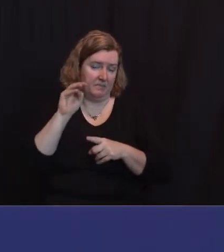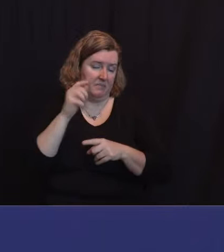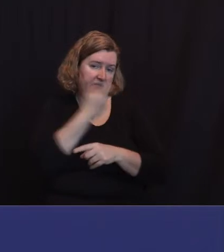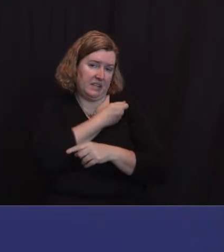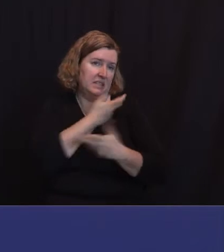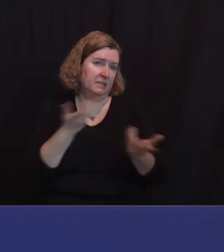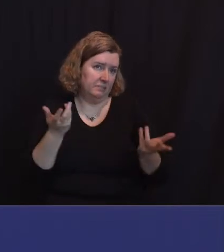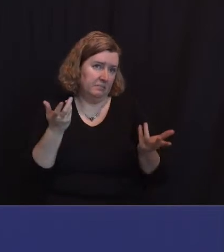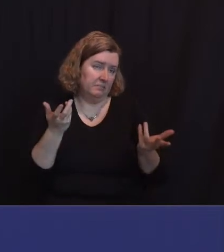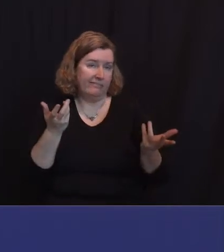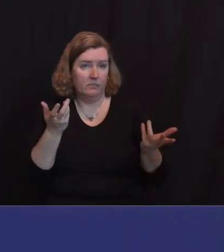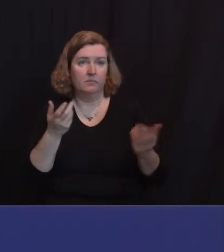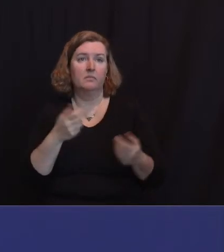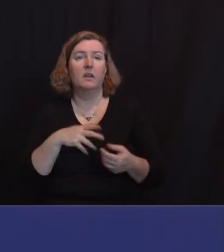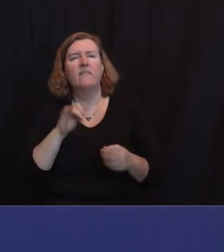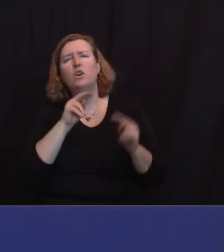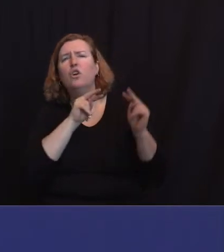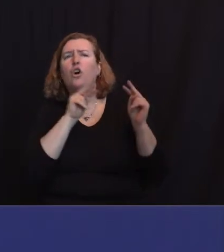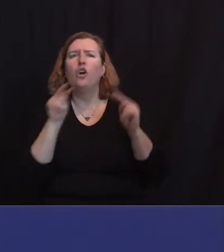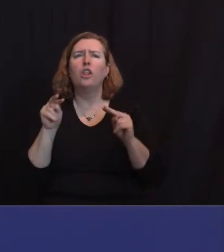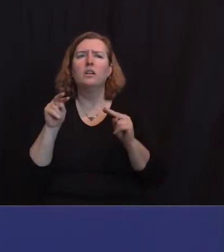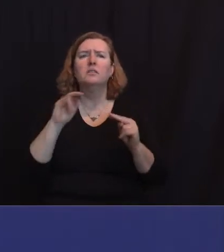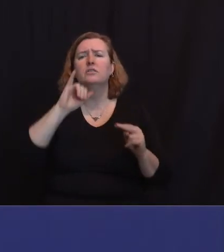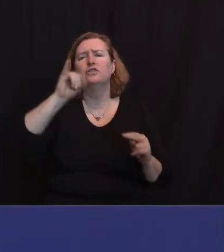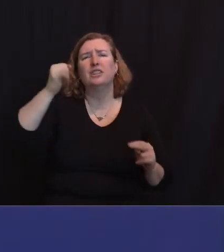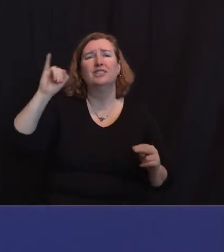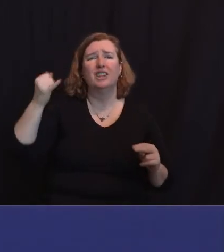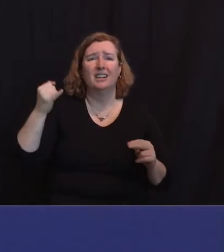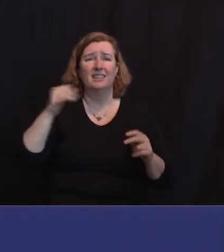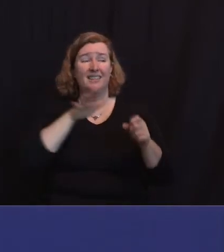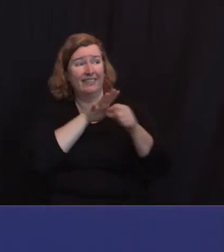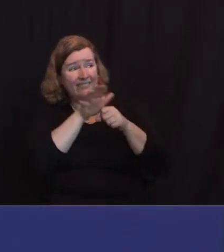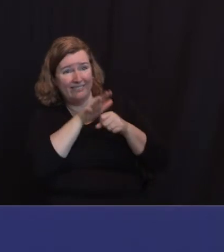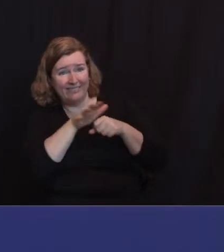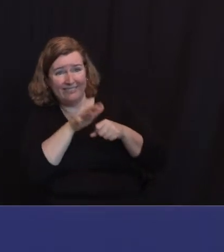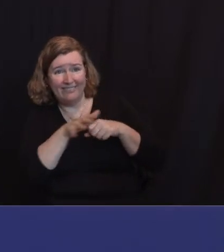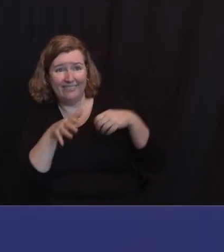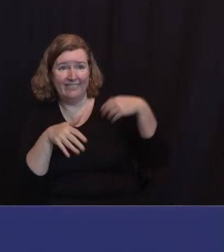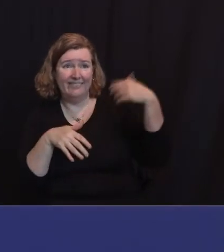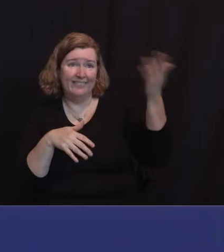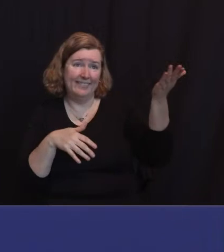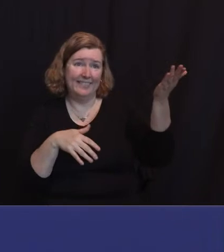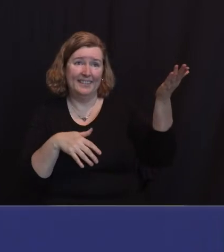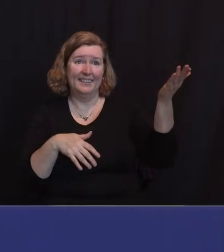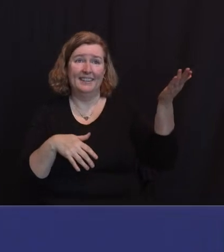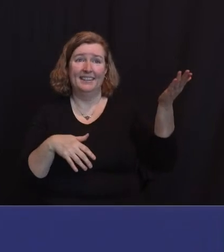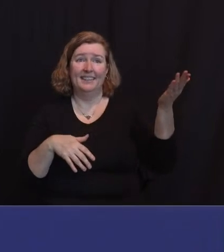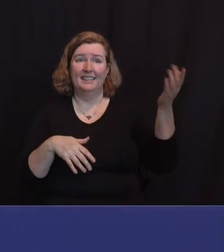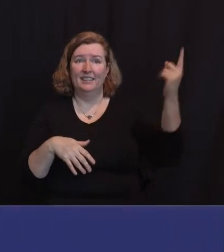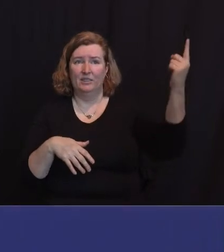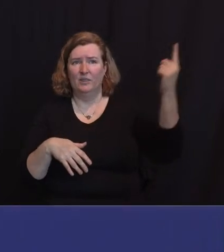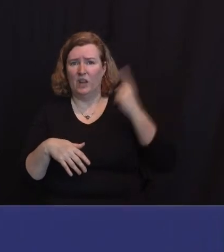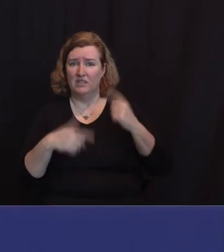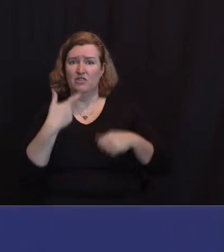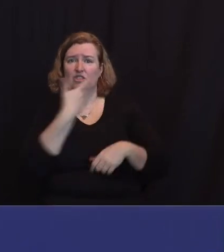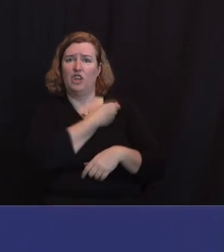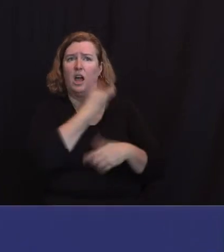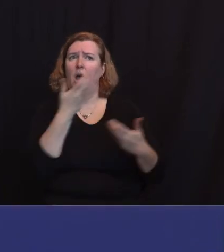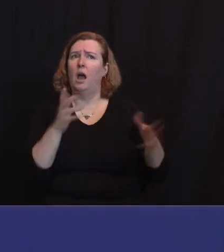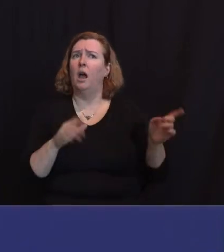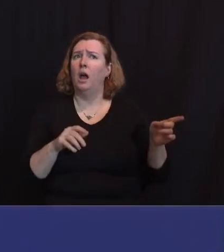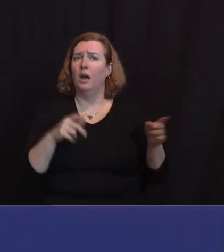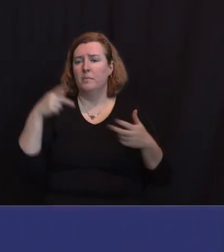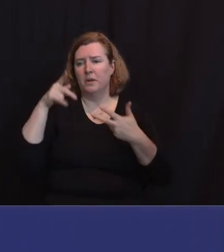between J&J supply in terms of projecting versus the 2-shot Moderna, Pfizer, you probably need to get to